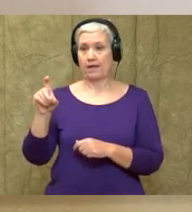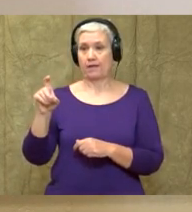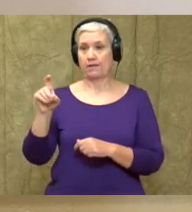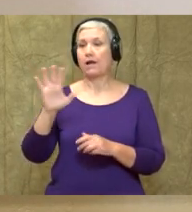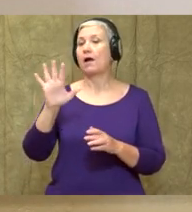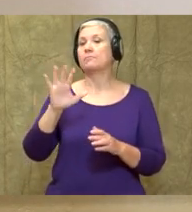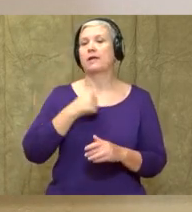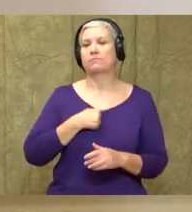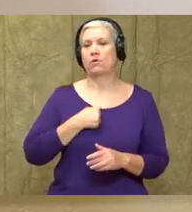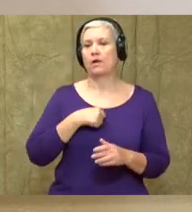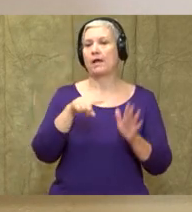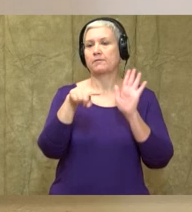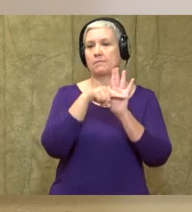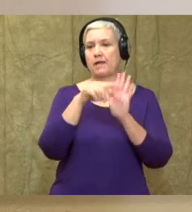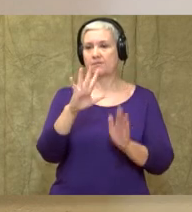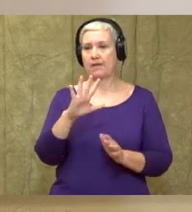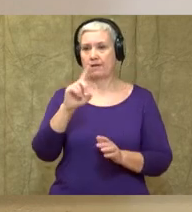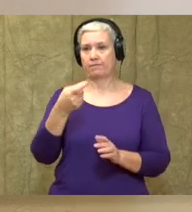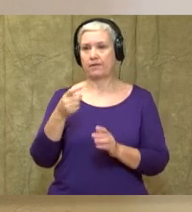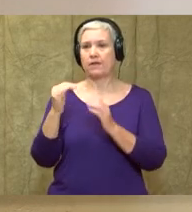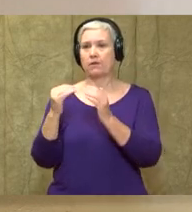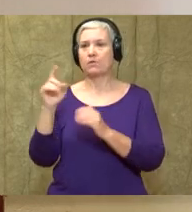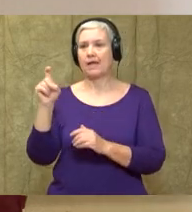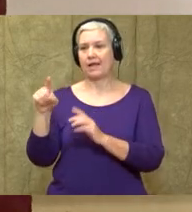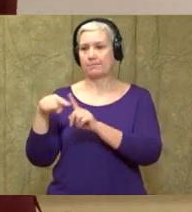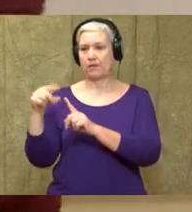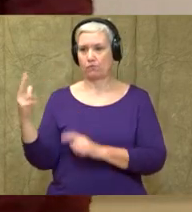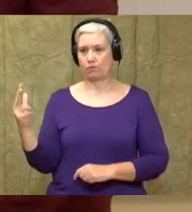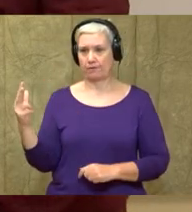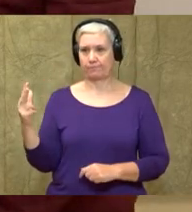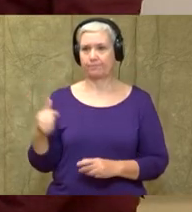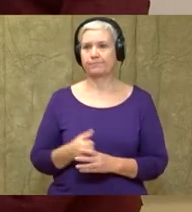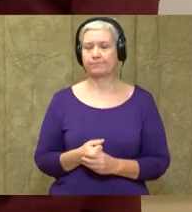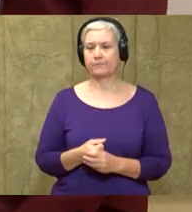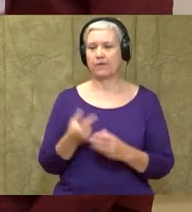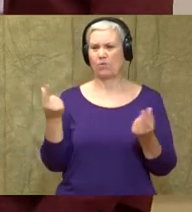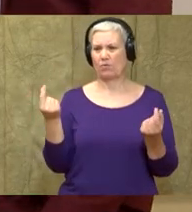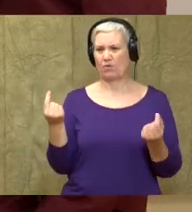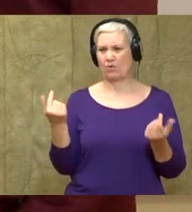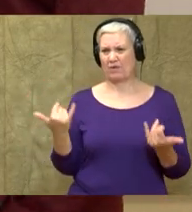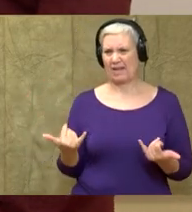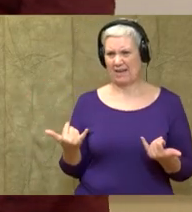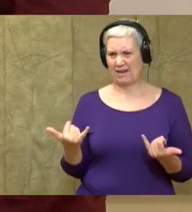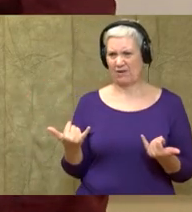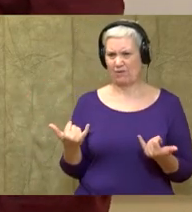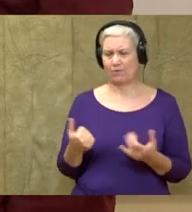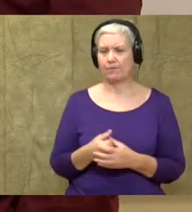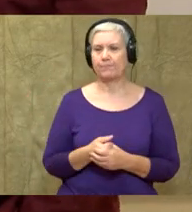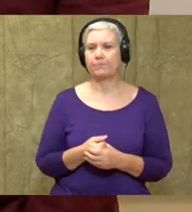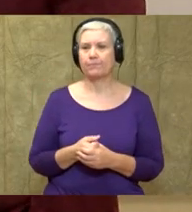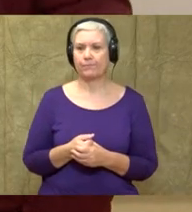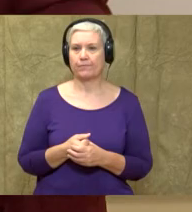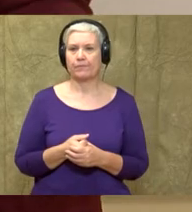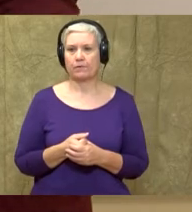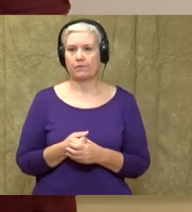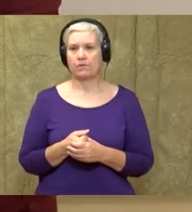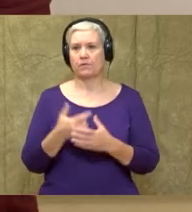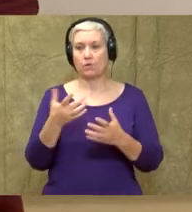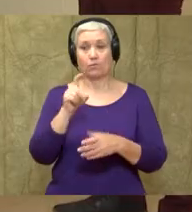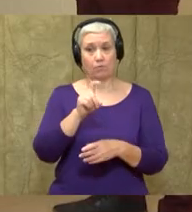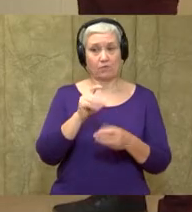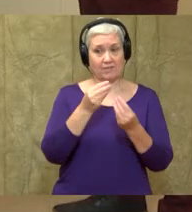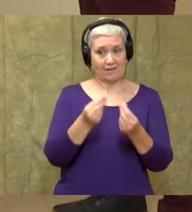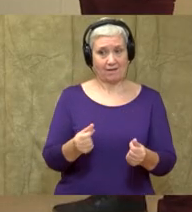x minus 5 is equal to x plus 3. So if we were to solve this to find that value of x so that this is